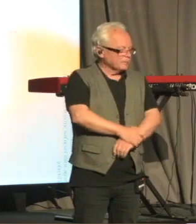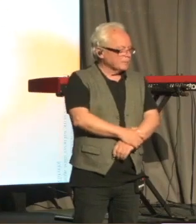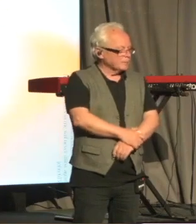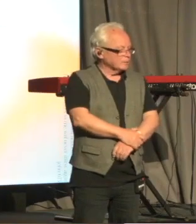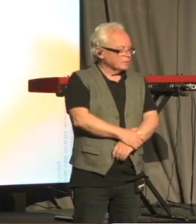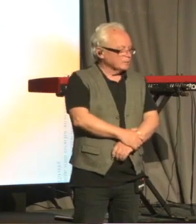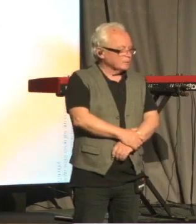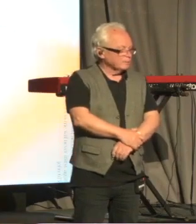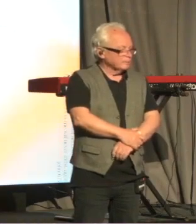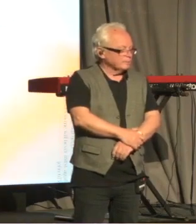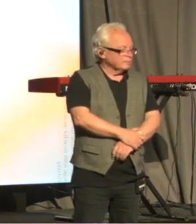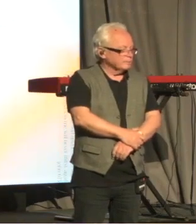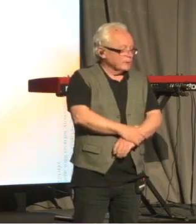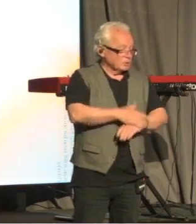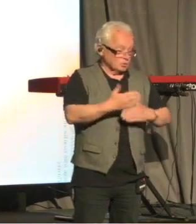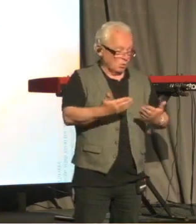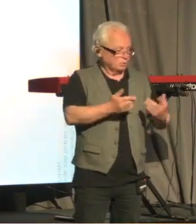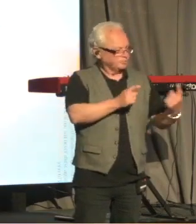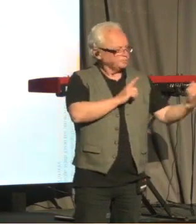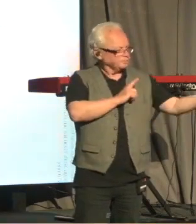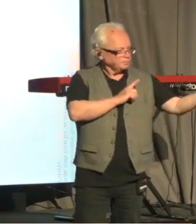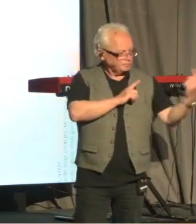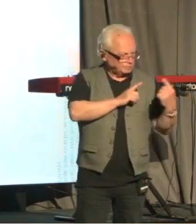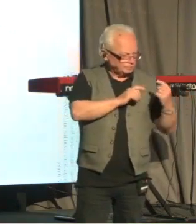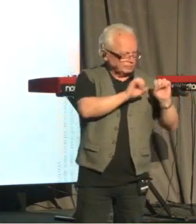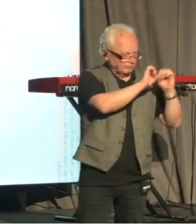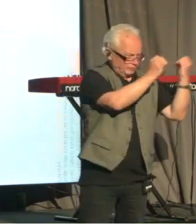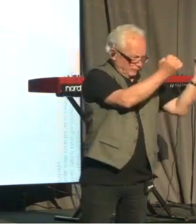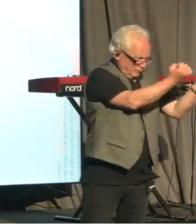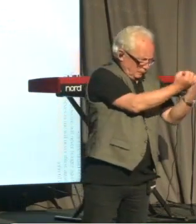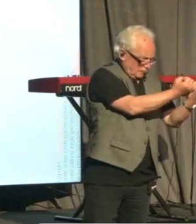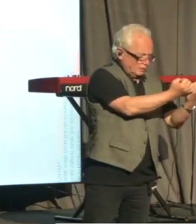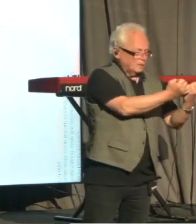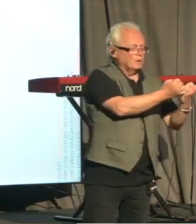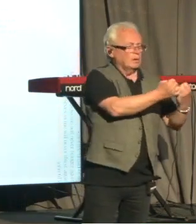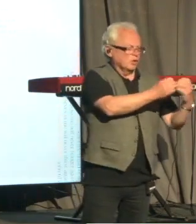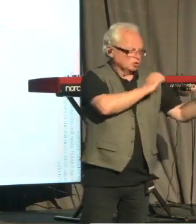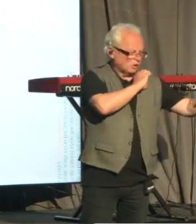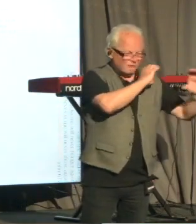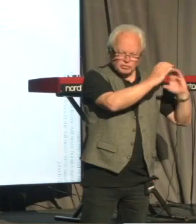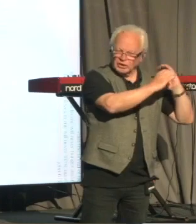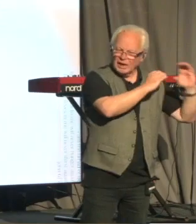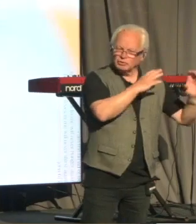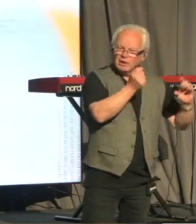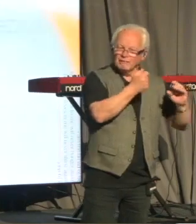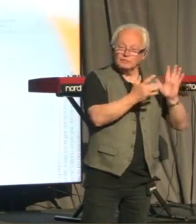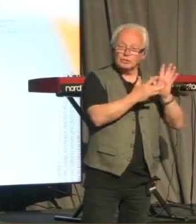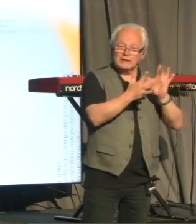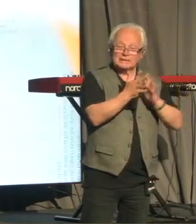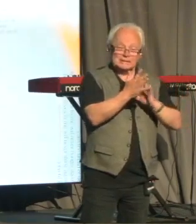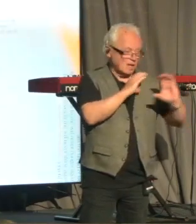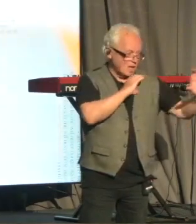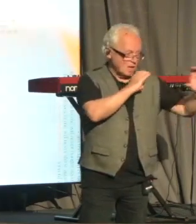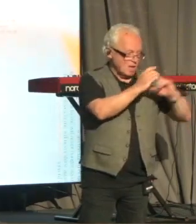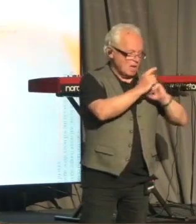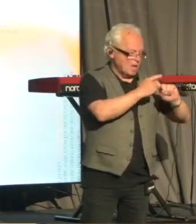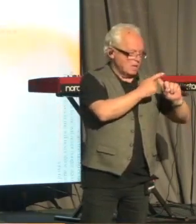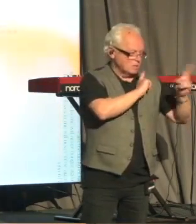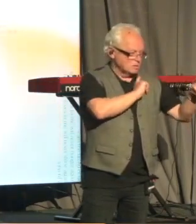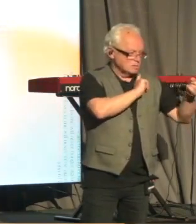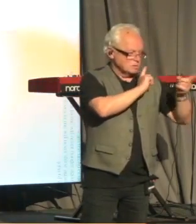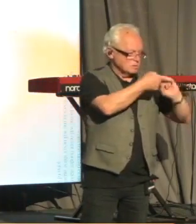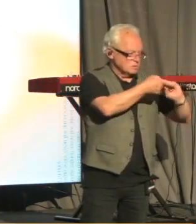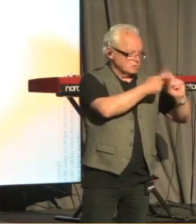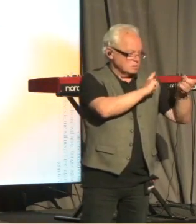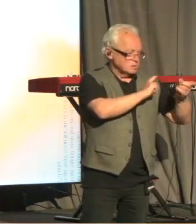This conversation with Jesus goes on, and they go back and forth, and they come back to him and they say, okay then, give